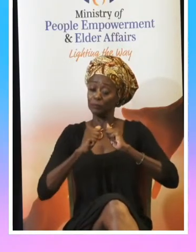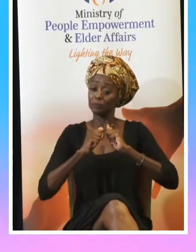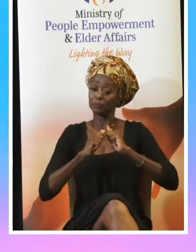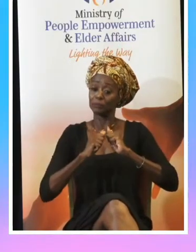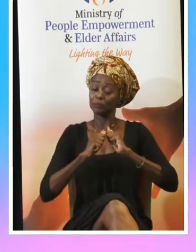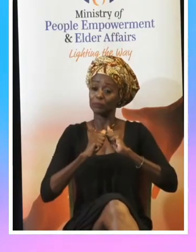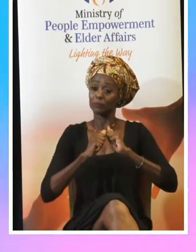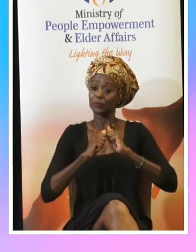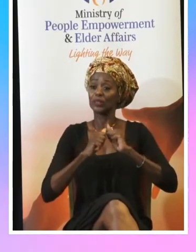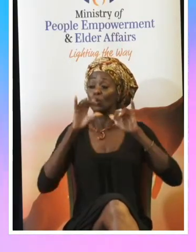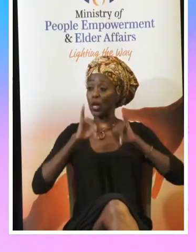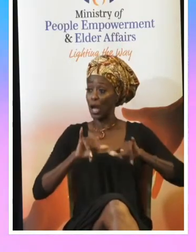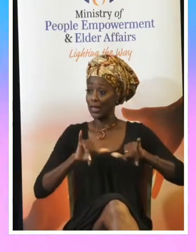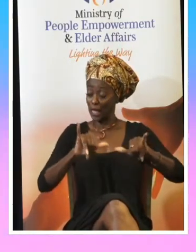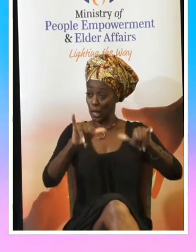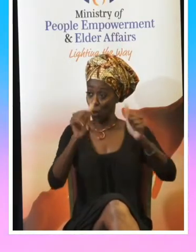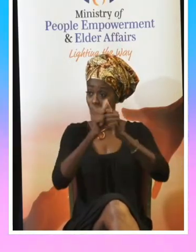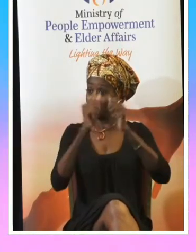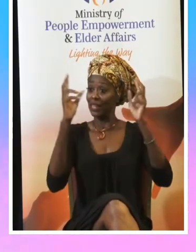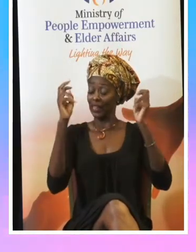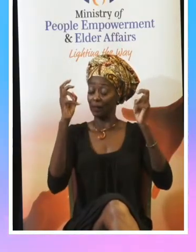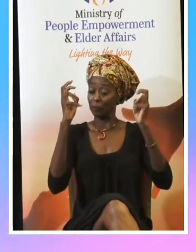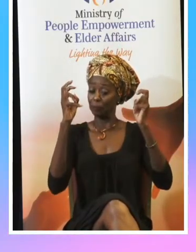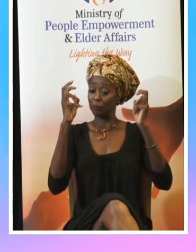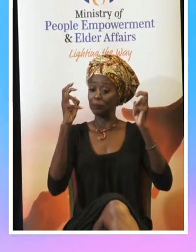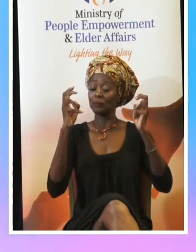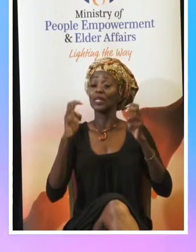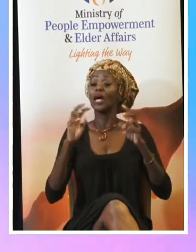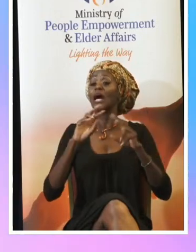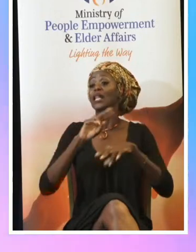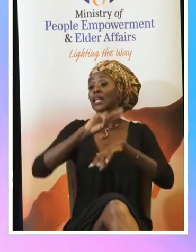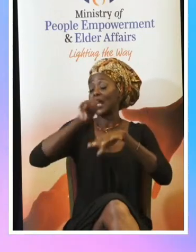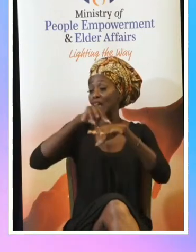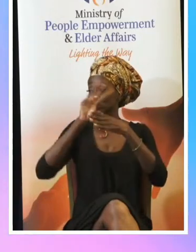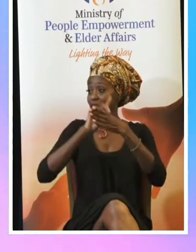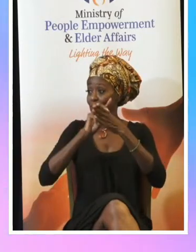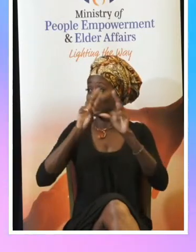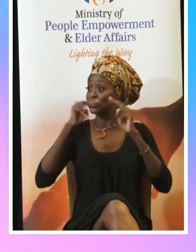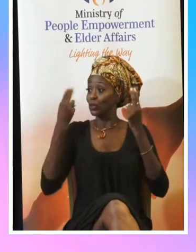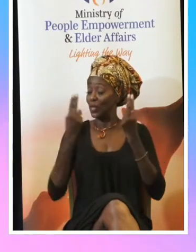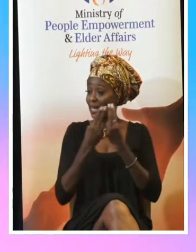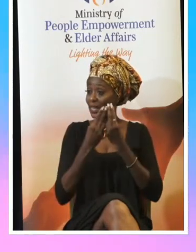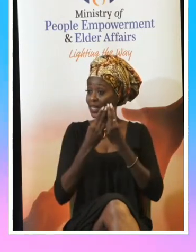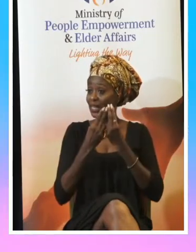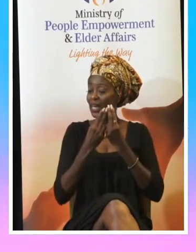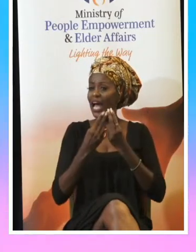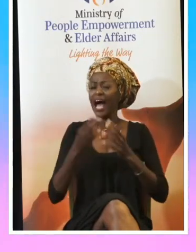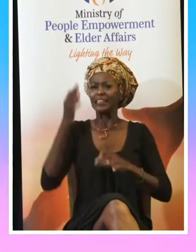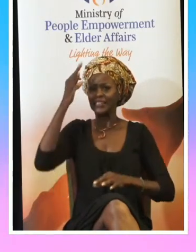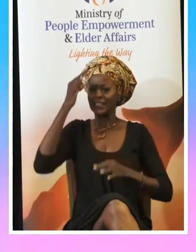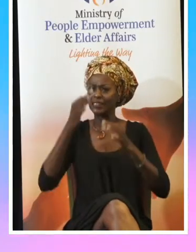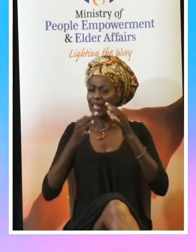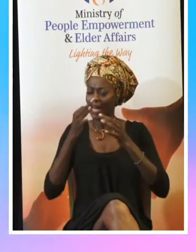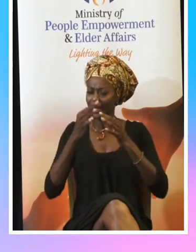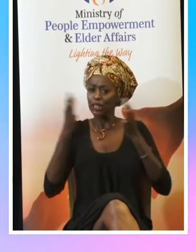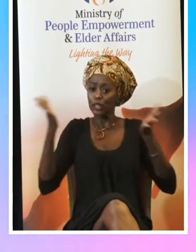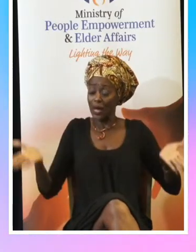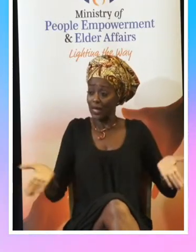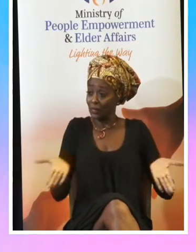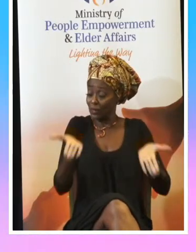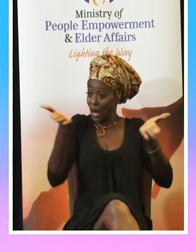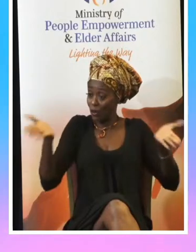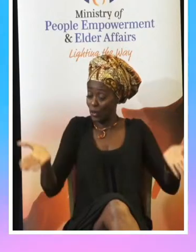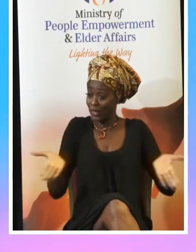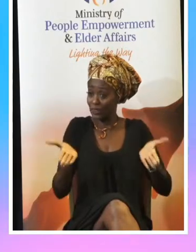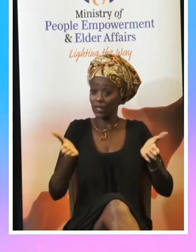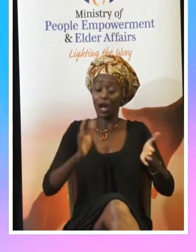In keeping with this theme, the National Disabilities Unit has made a conscious effort to encourage participation from